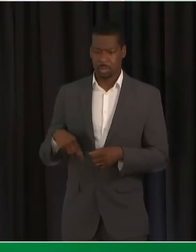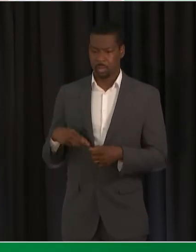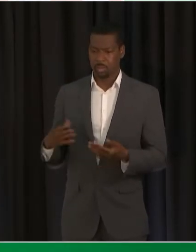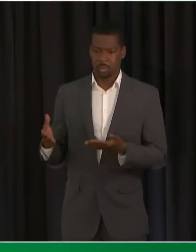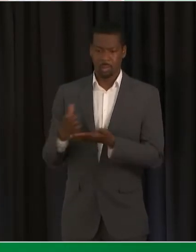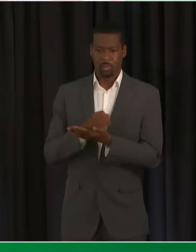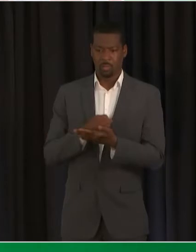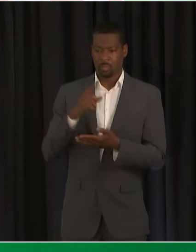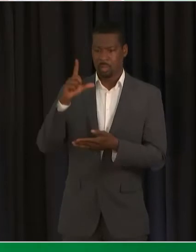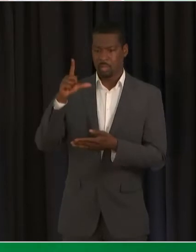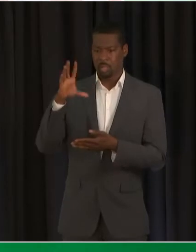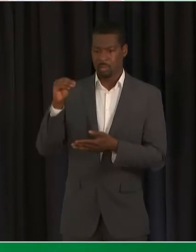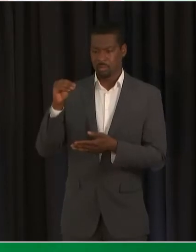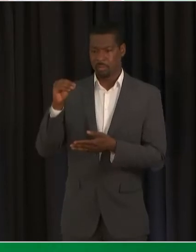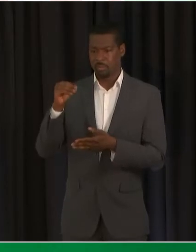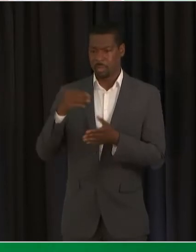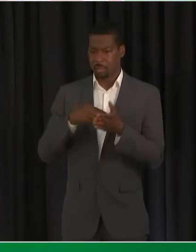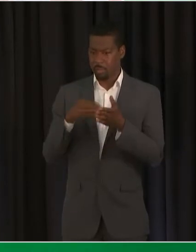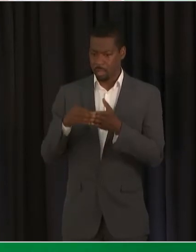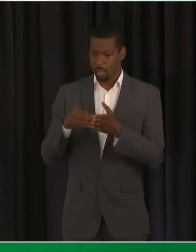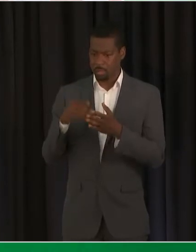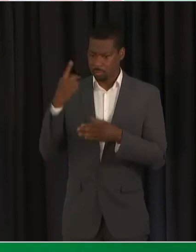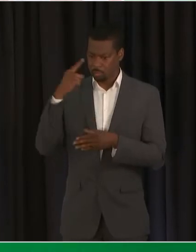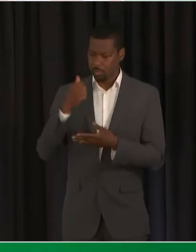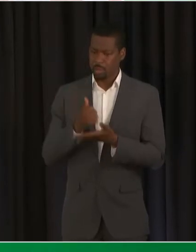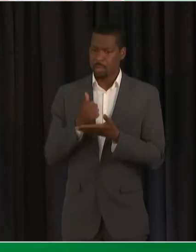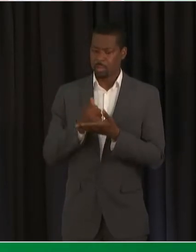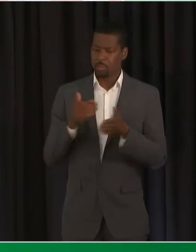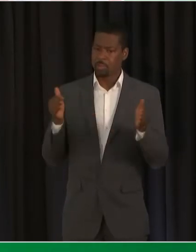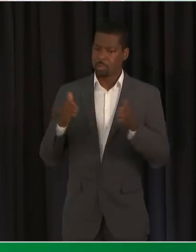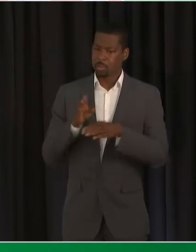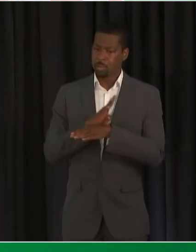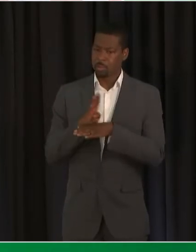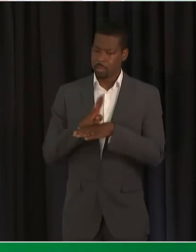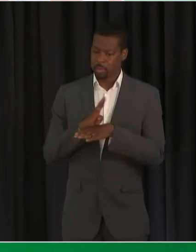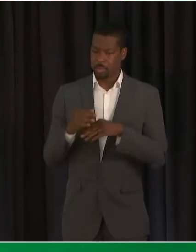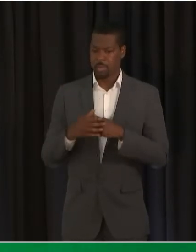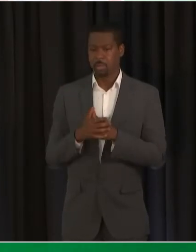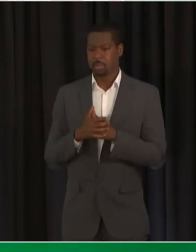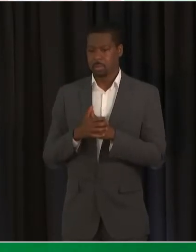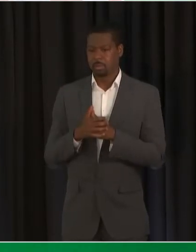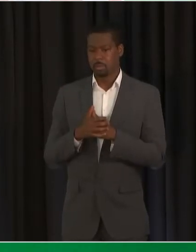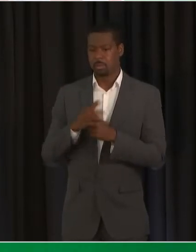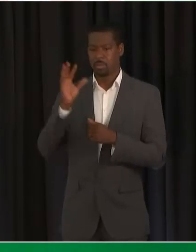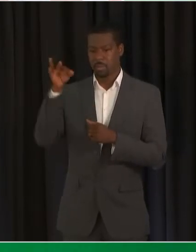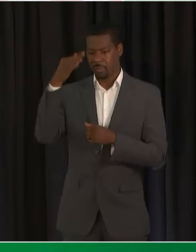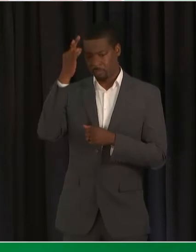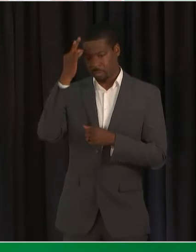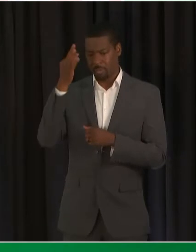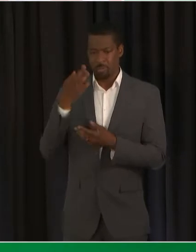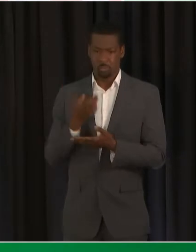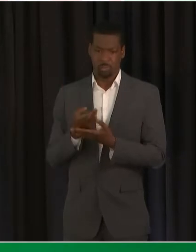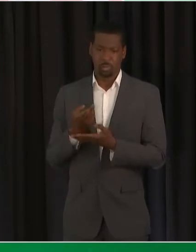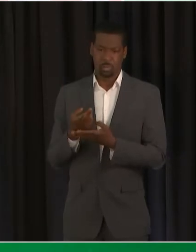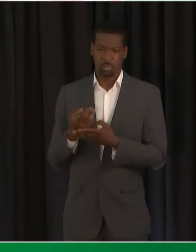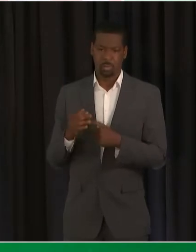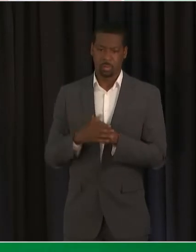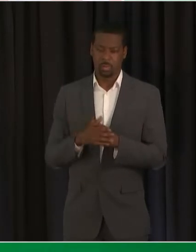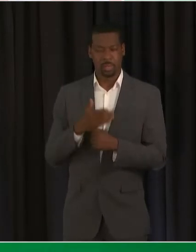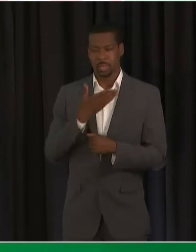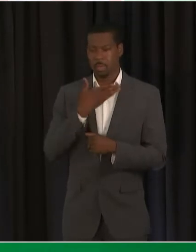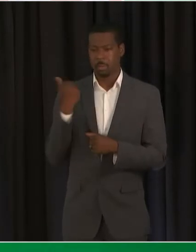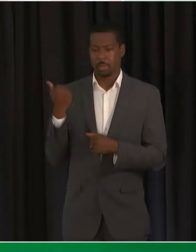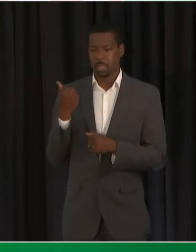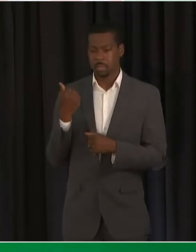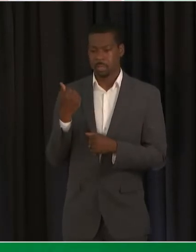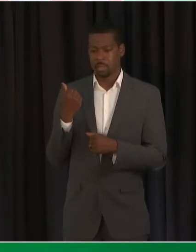over $150 million of grant funds to help our small businesses during this pandemic, the federal resources are our